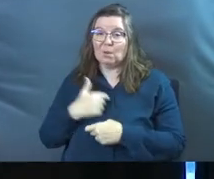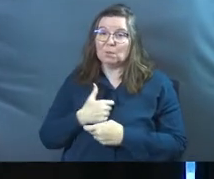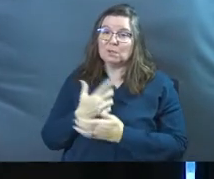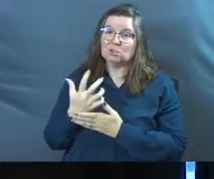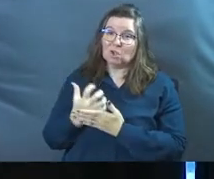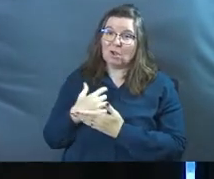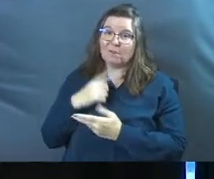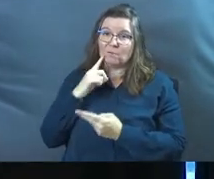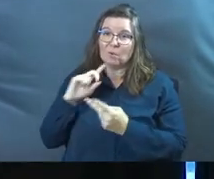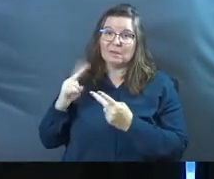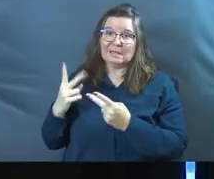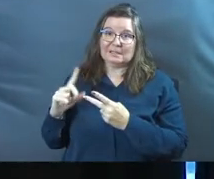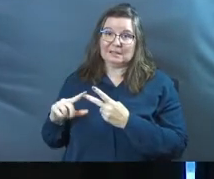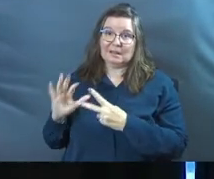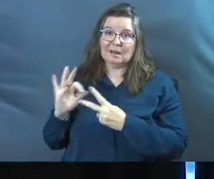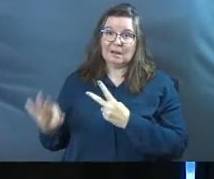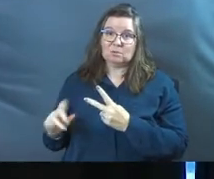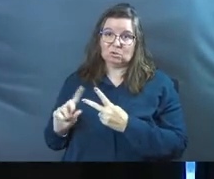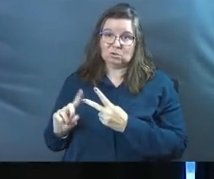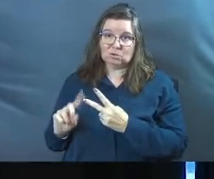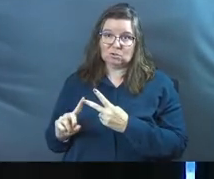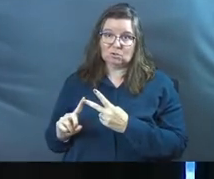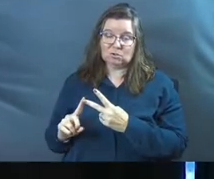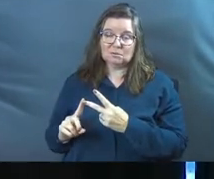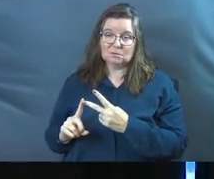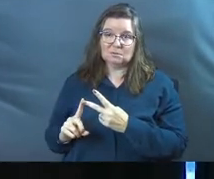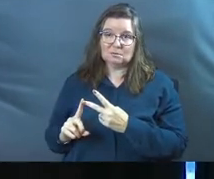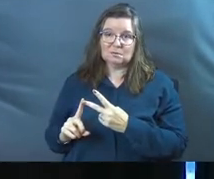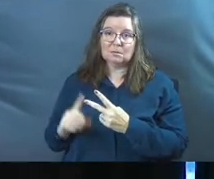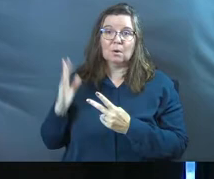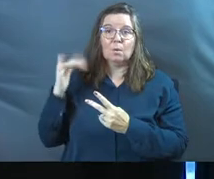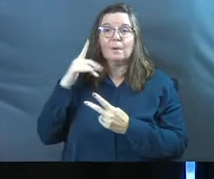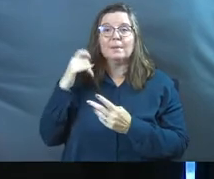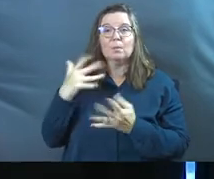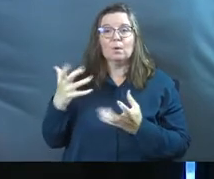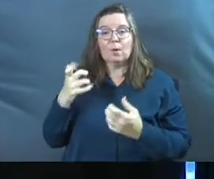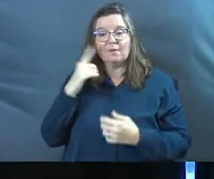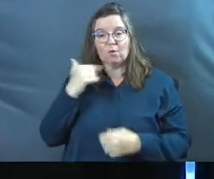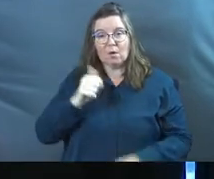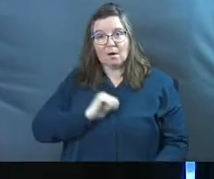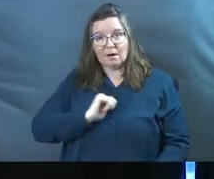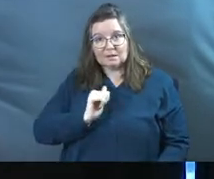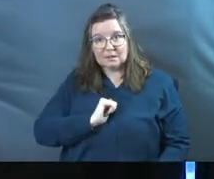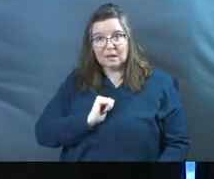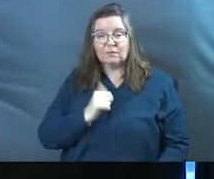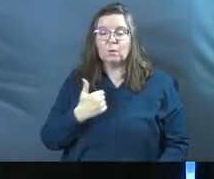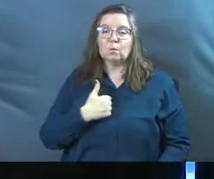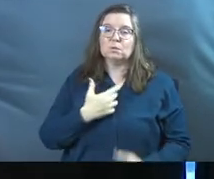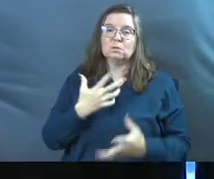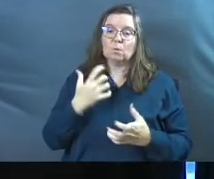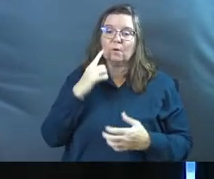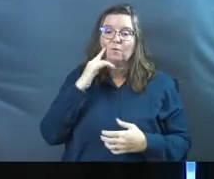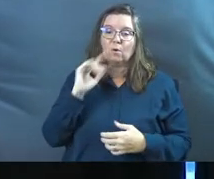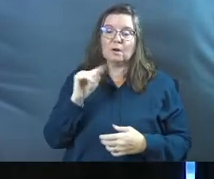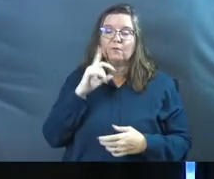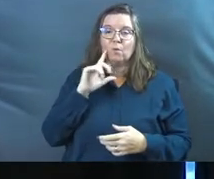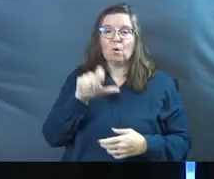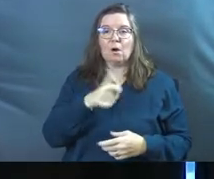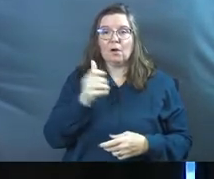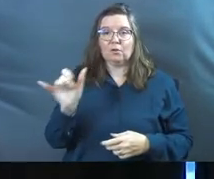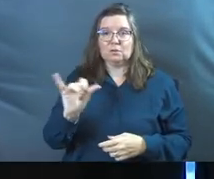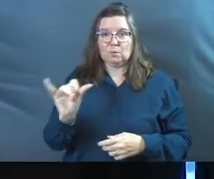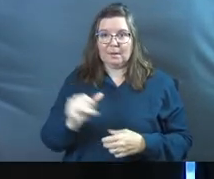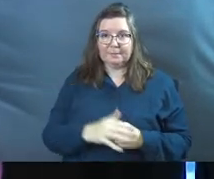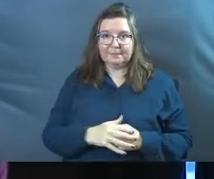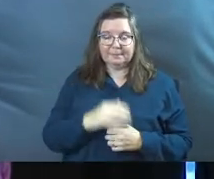long for the second option. We should long for the second option because that's what we want for ourselves, and we should long for it for others